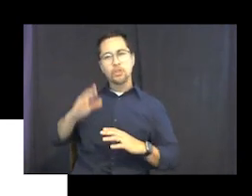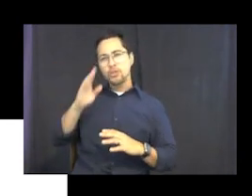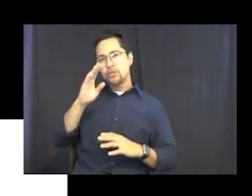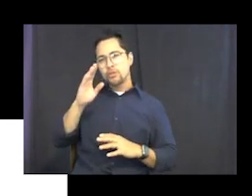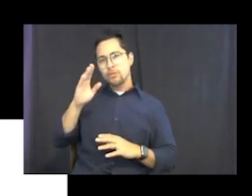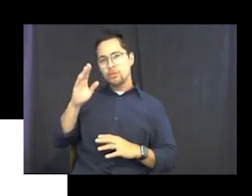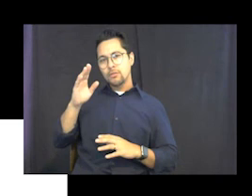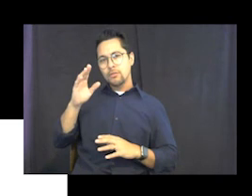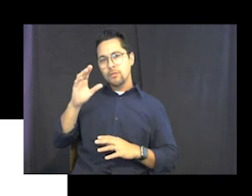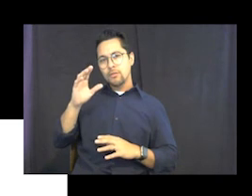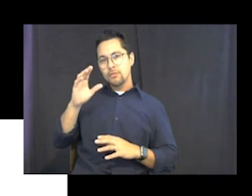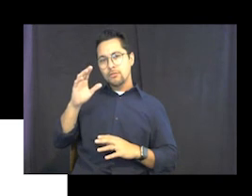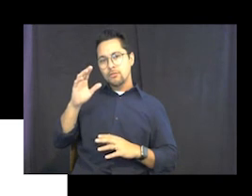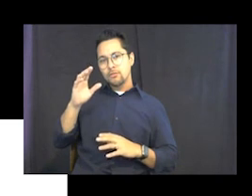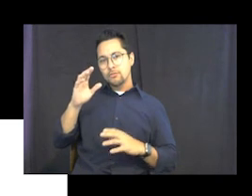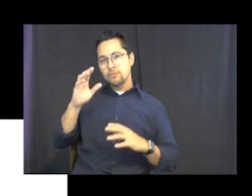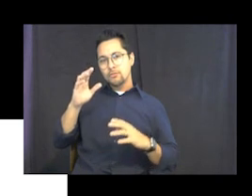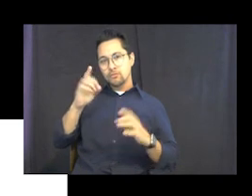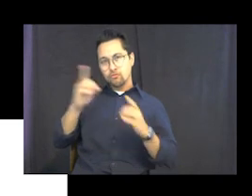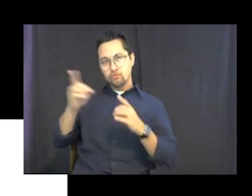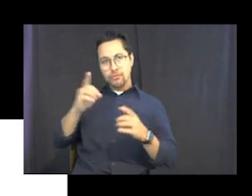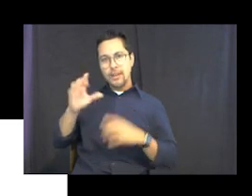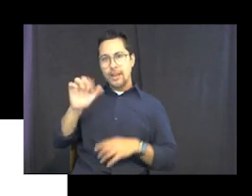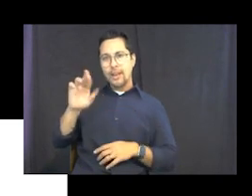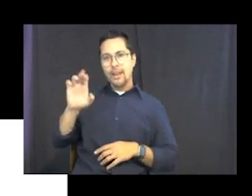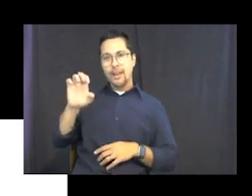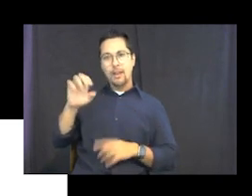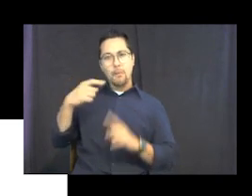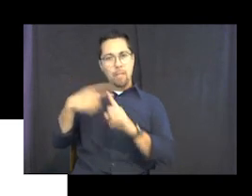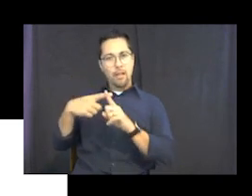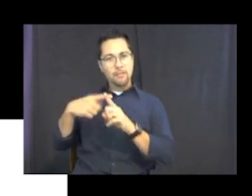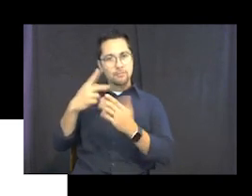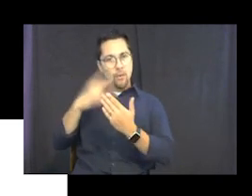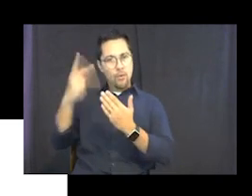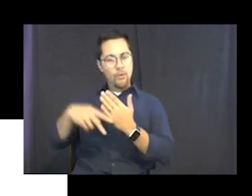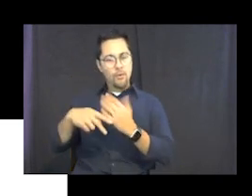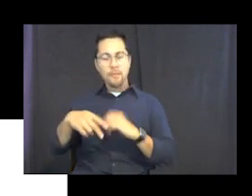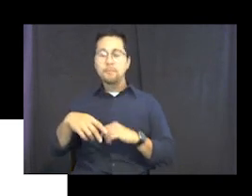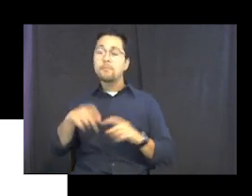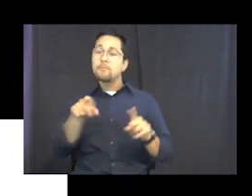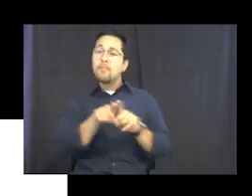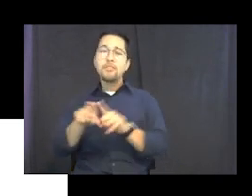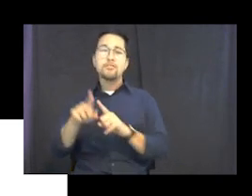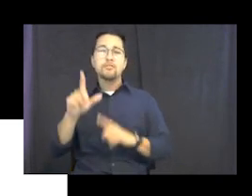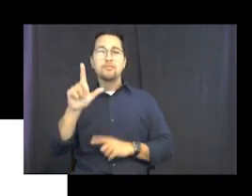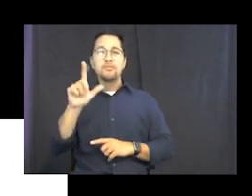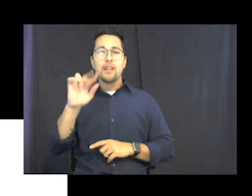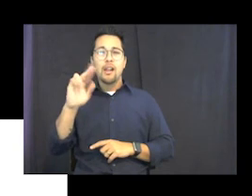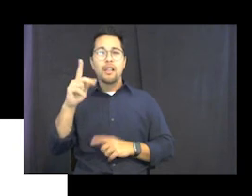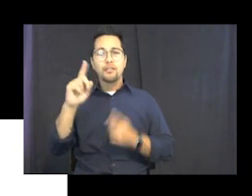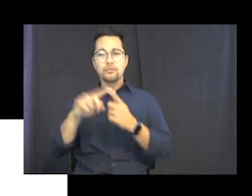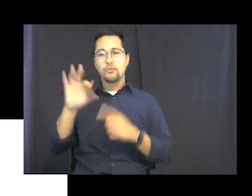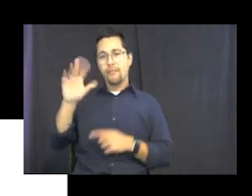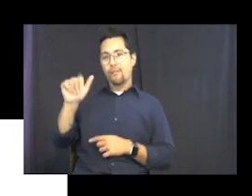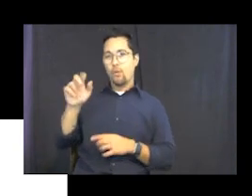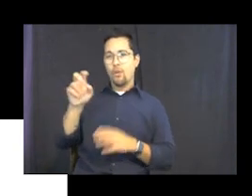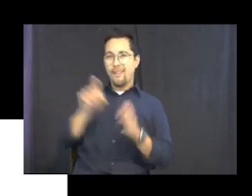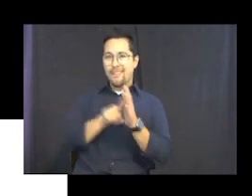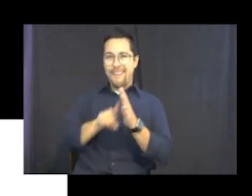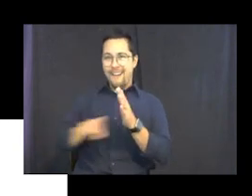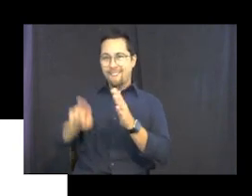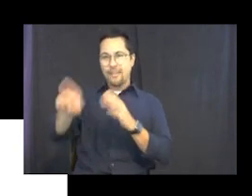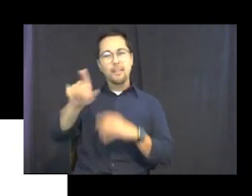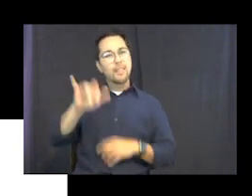Plus program. And we also have included a link to the Florida Navigator. That is an online